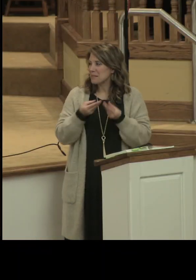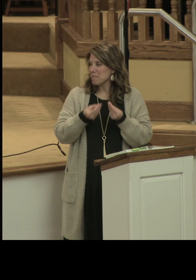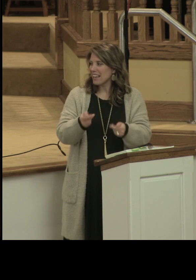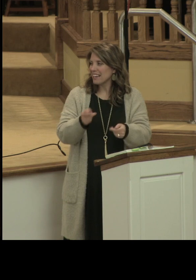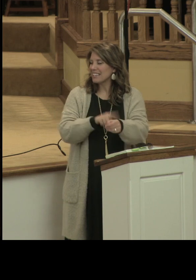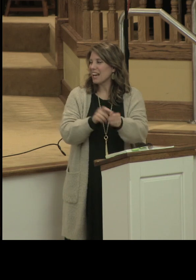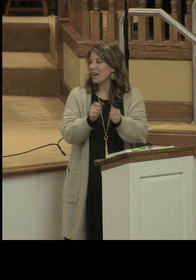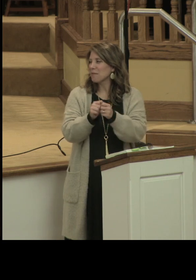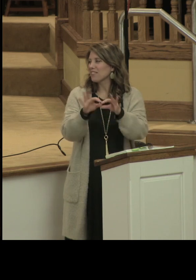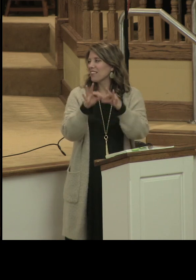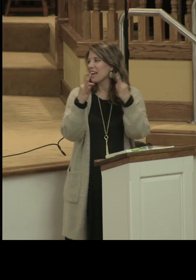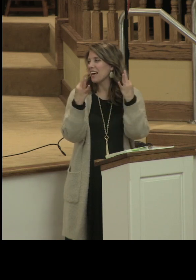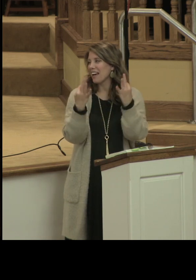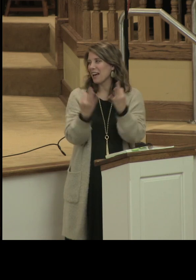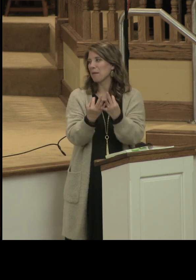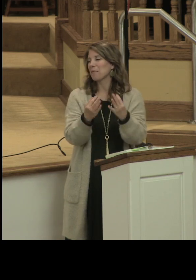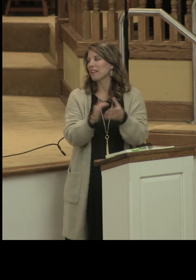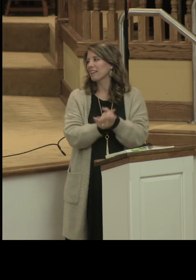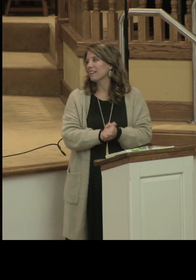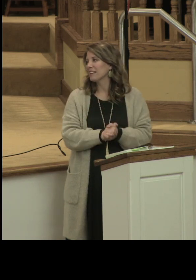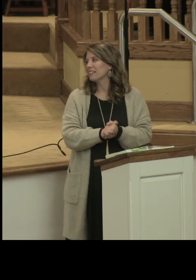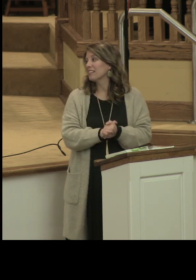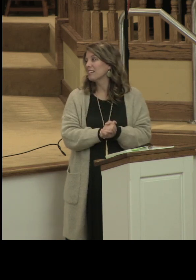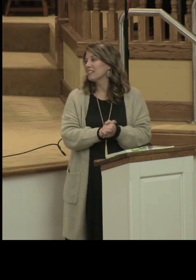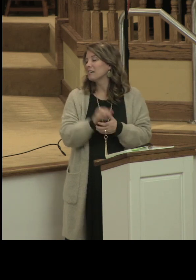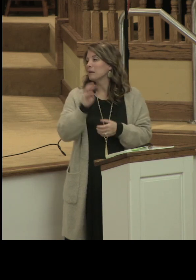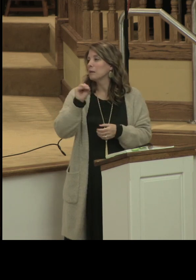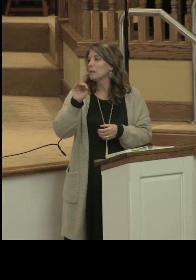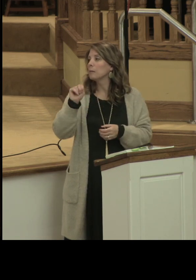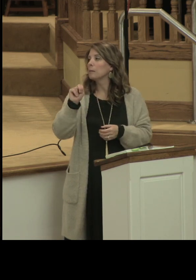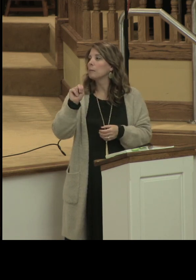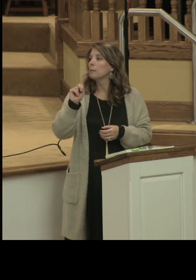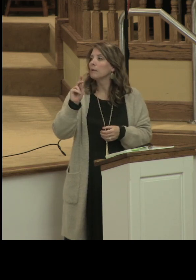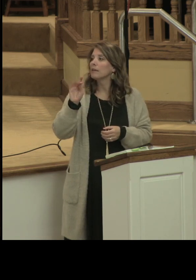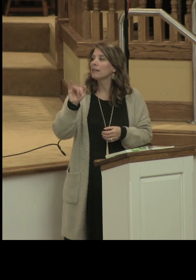Family. I knew that was coming. Spending time with family. Yes, Mindy.